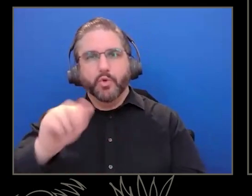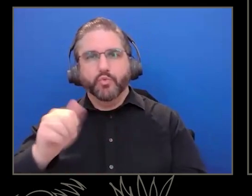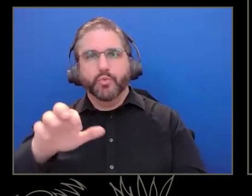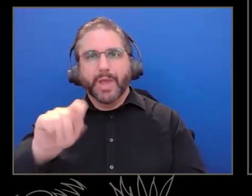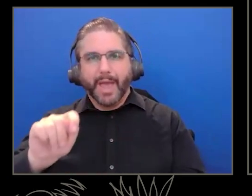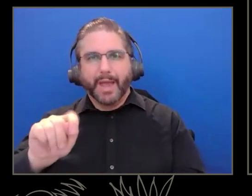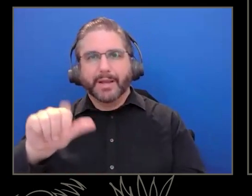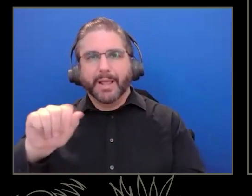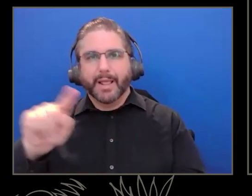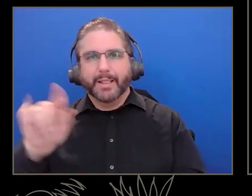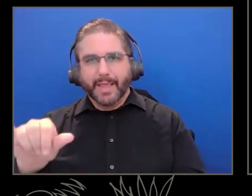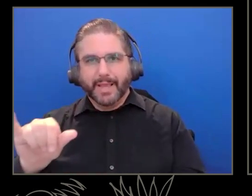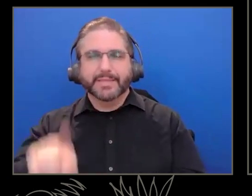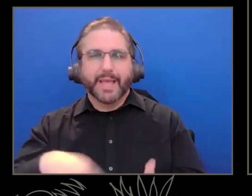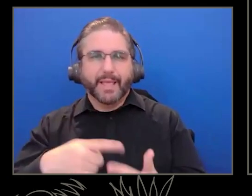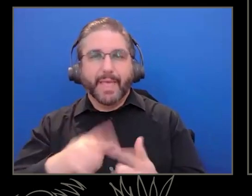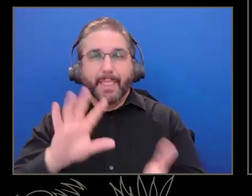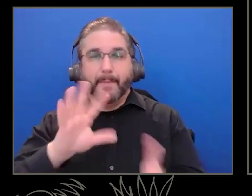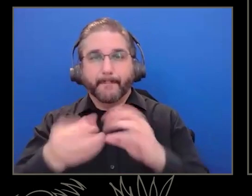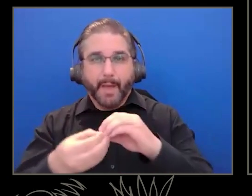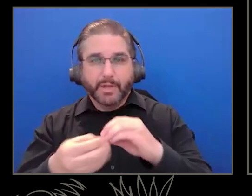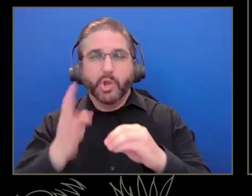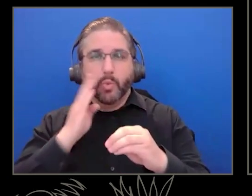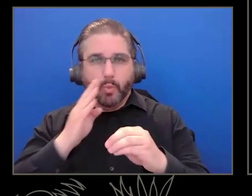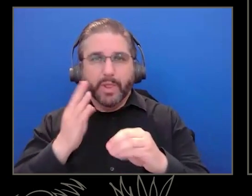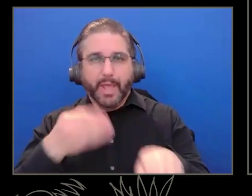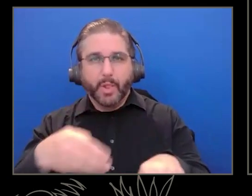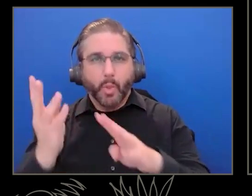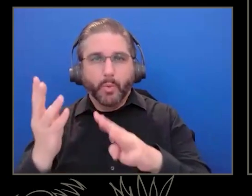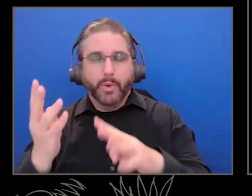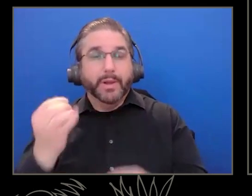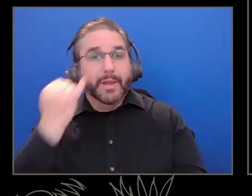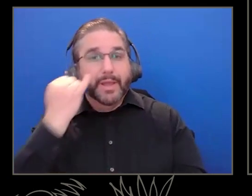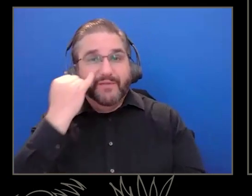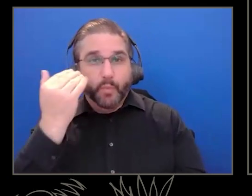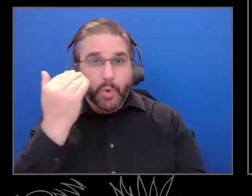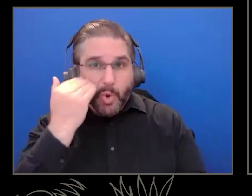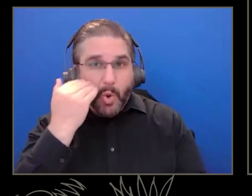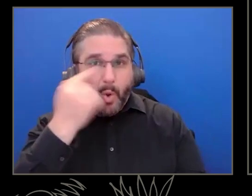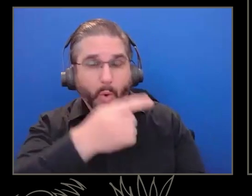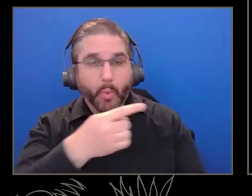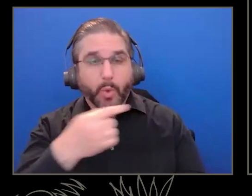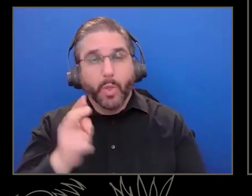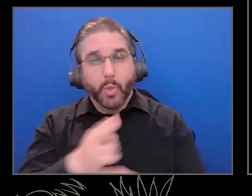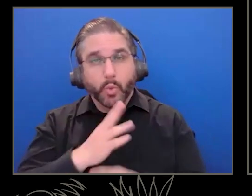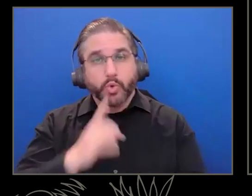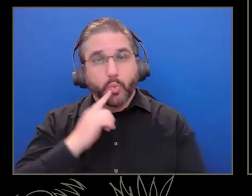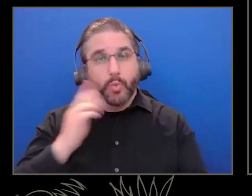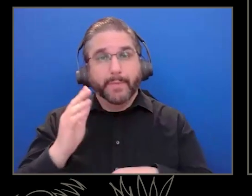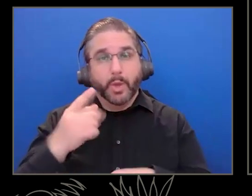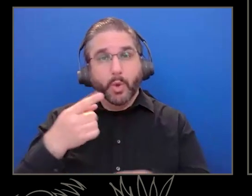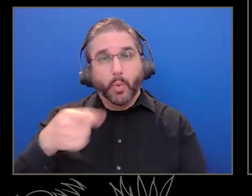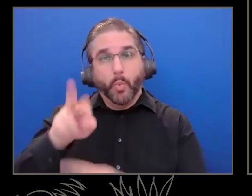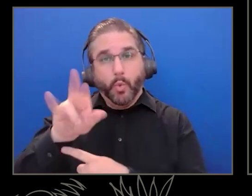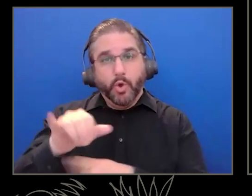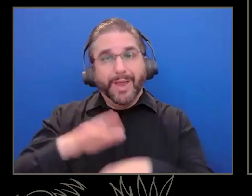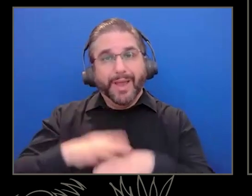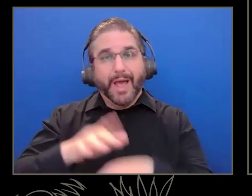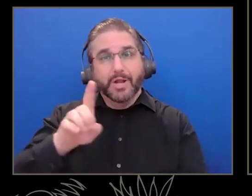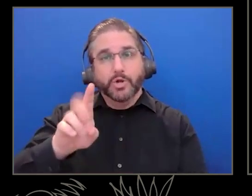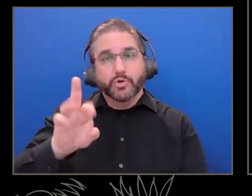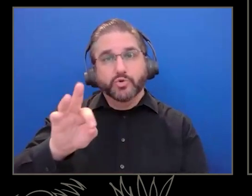loaded if we know that the user is querying draft content, which means we